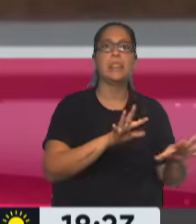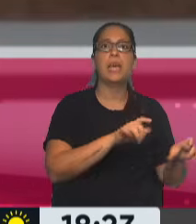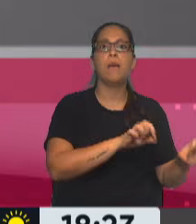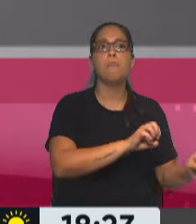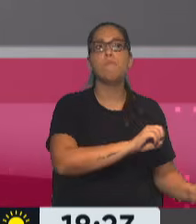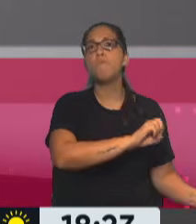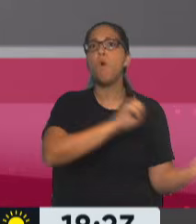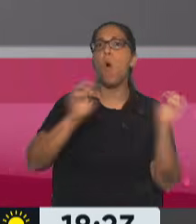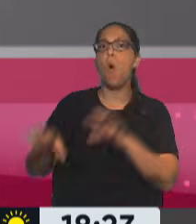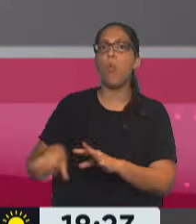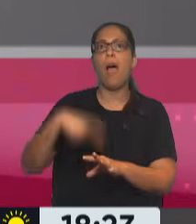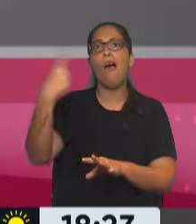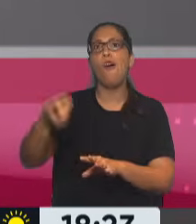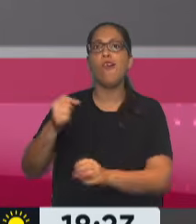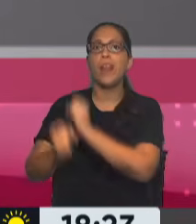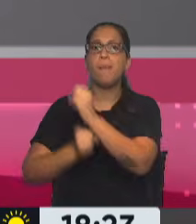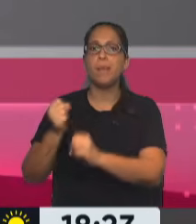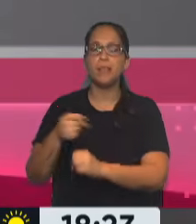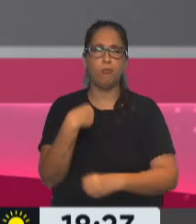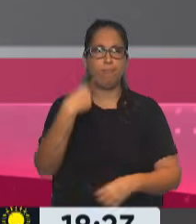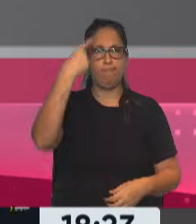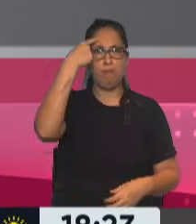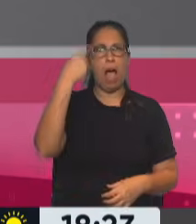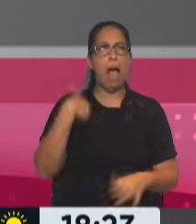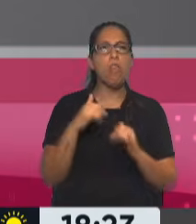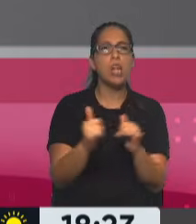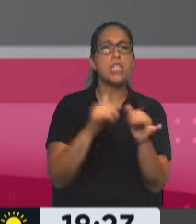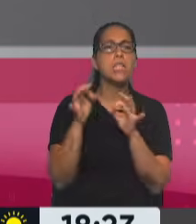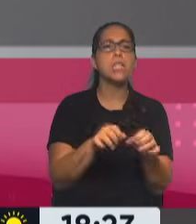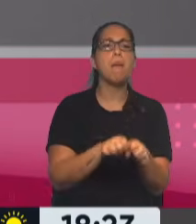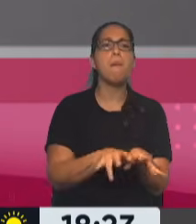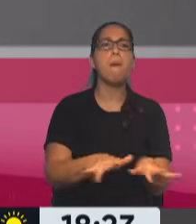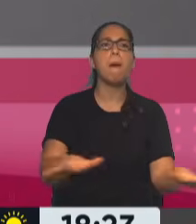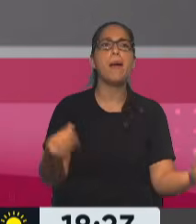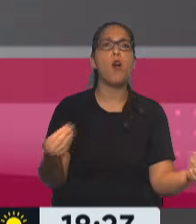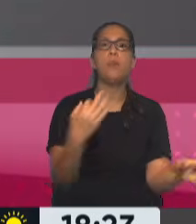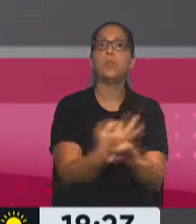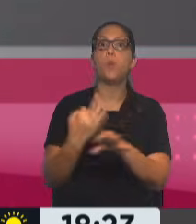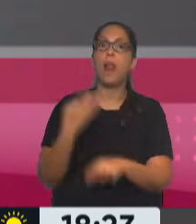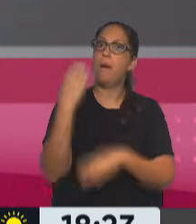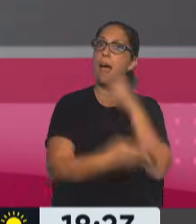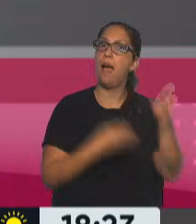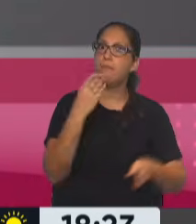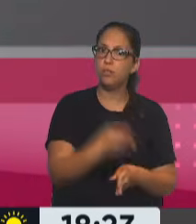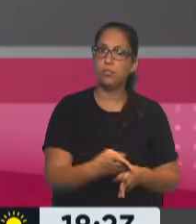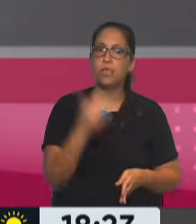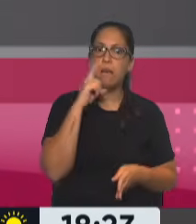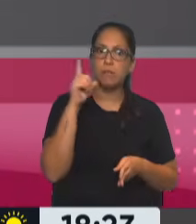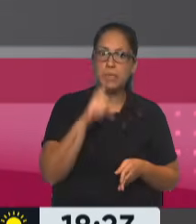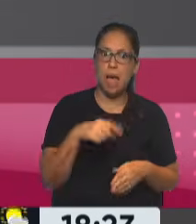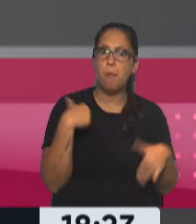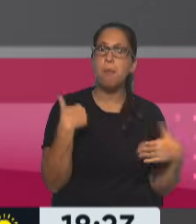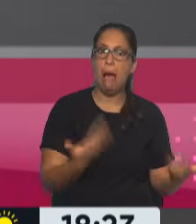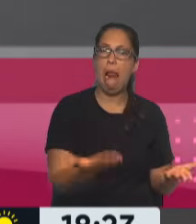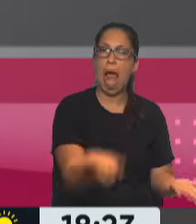taking away from their audience, figure out, well, how can we get to more teenagers? Oh, let's go into schools, for example. And then, of course, you see